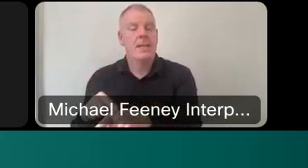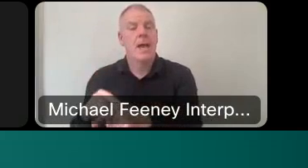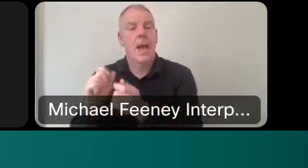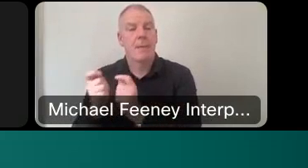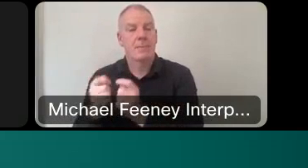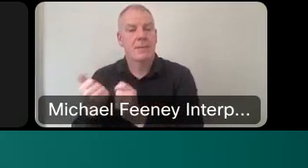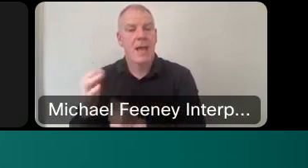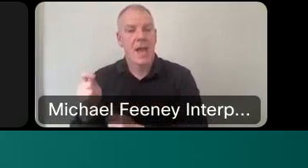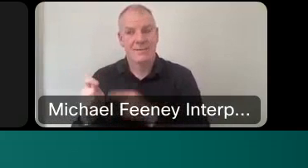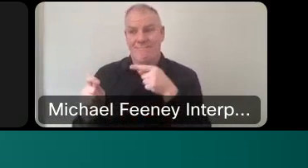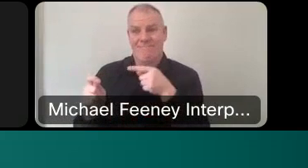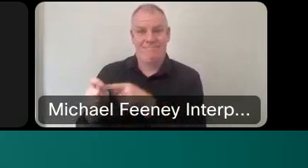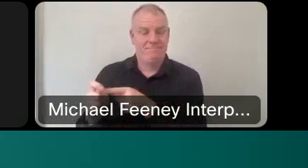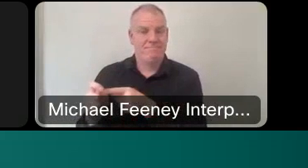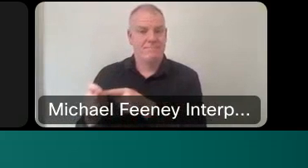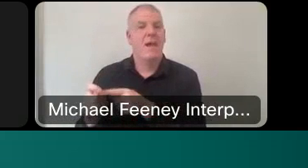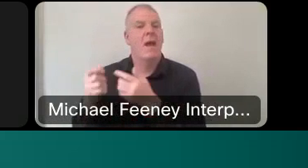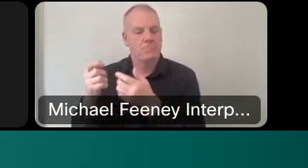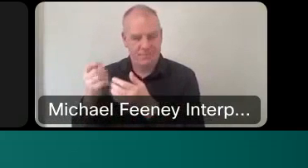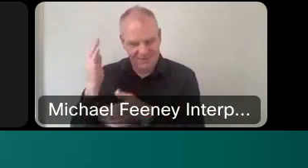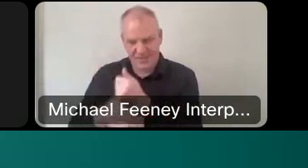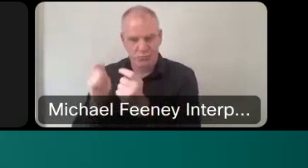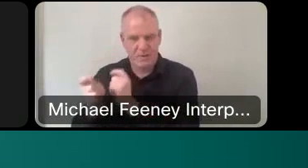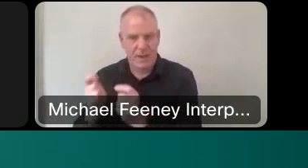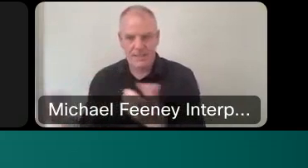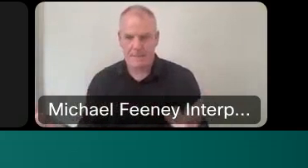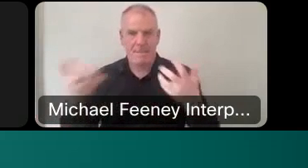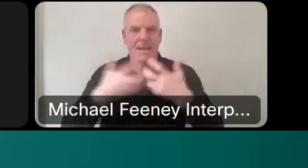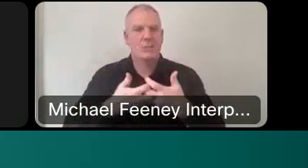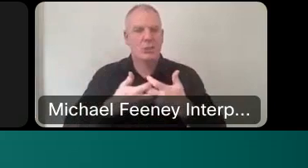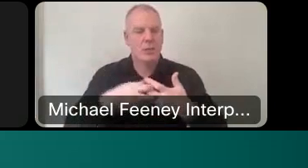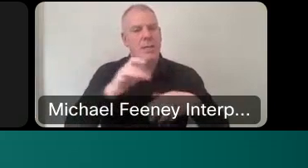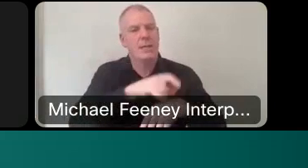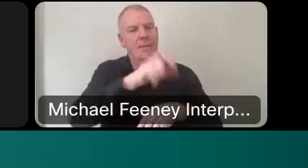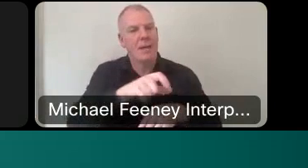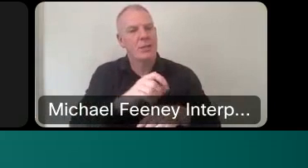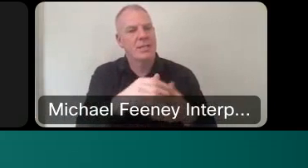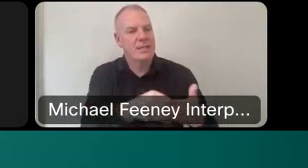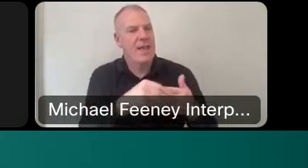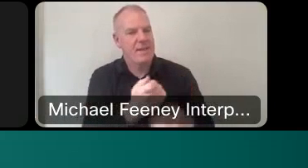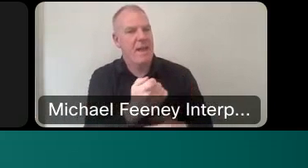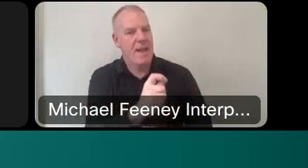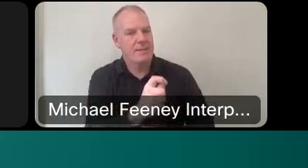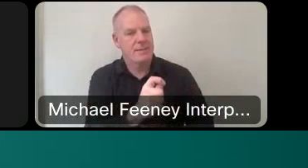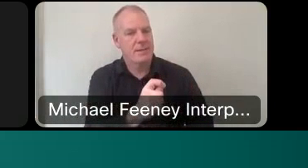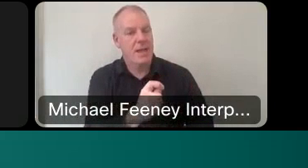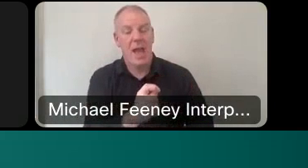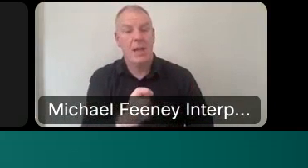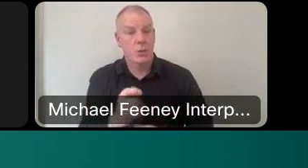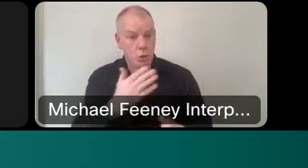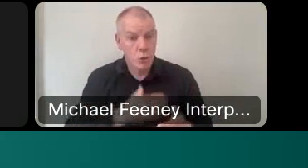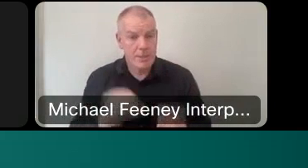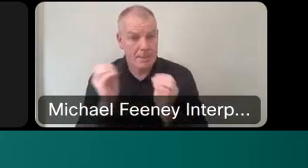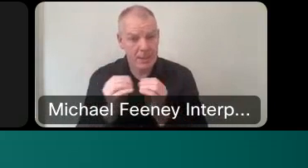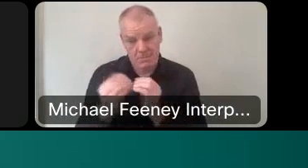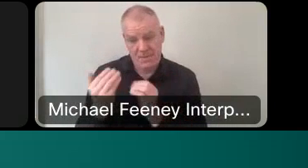of the Civil Liability Amendment Act has been revised to align it with the Patient Safety Act, and the process that I just spoke to